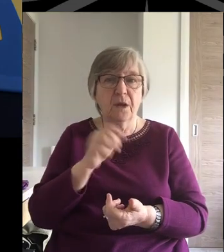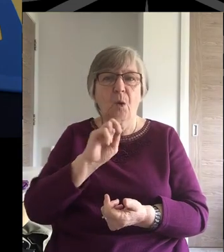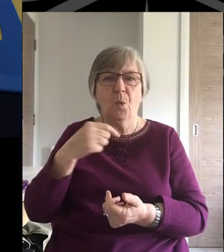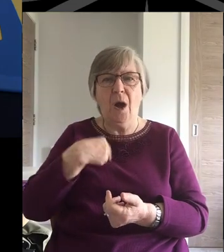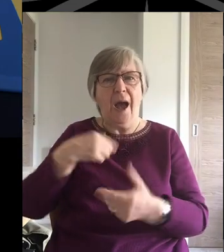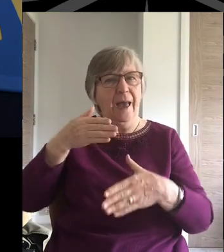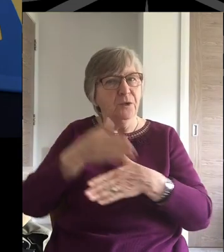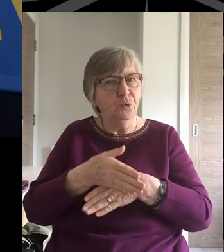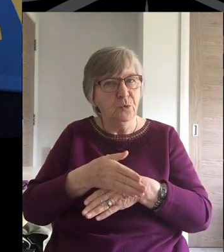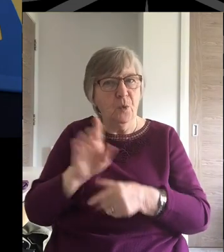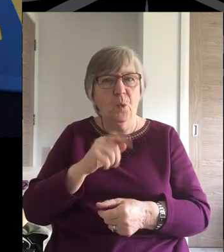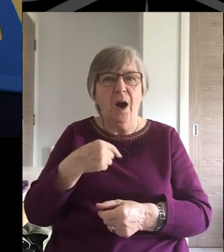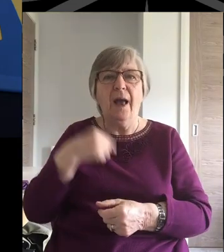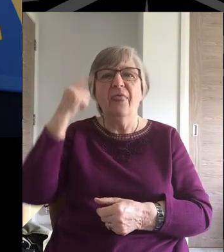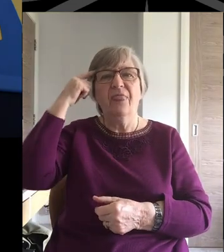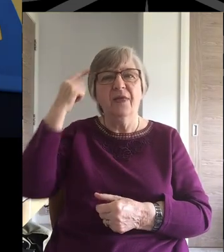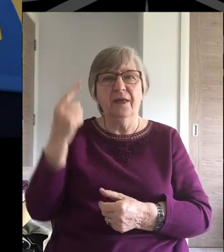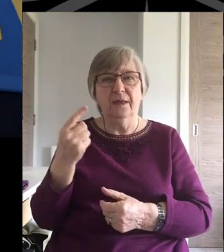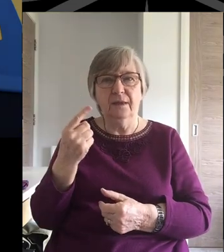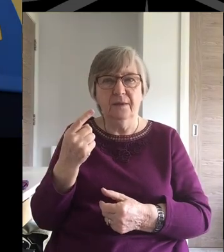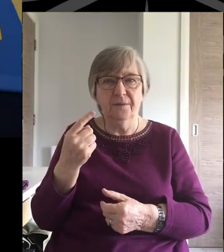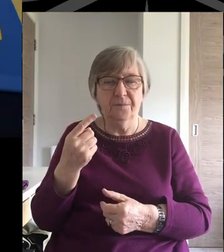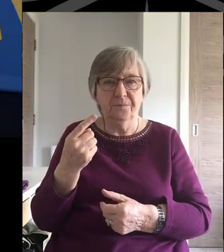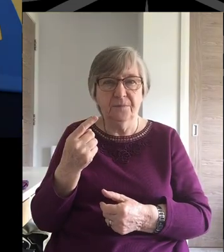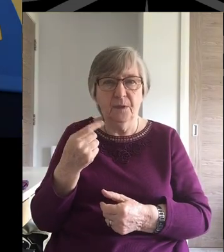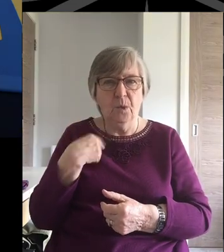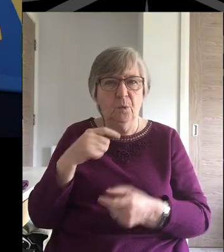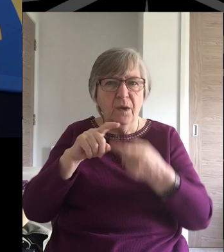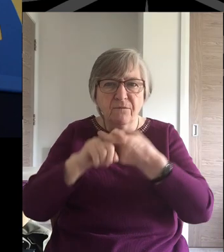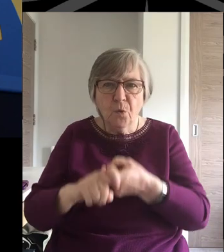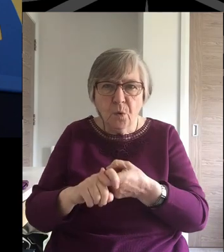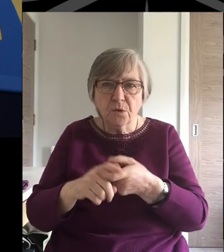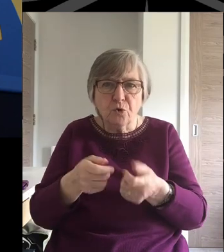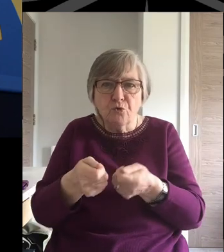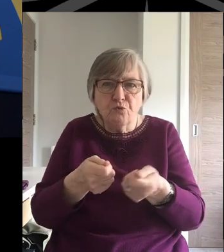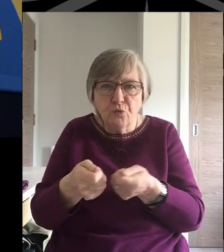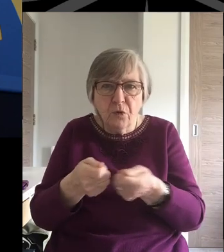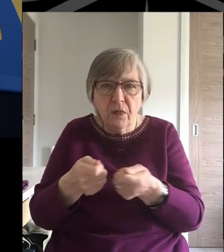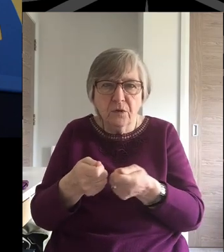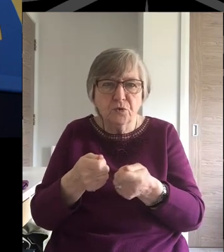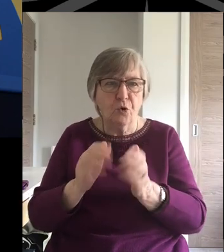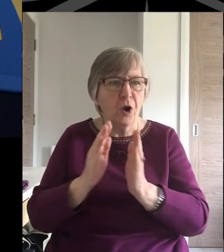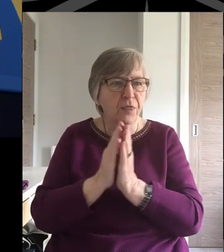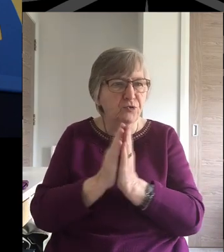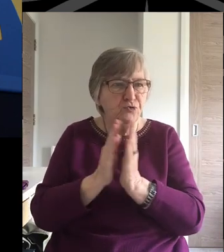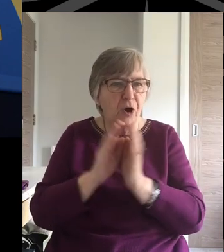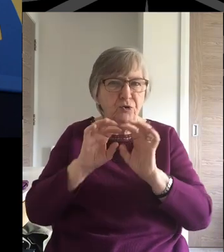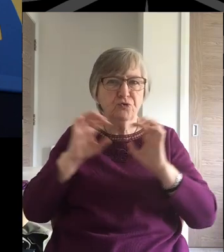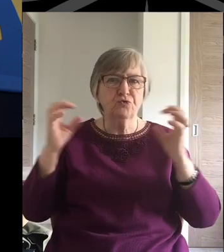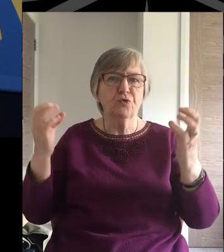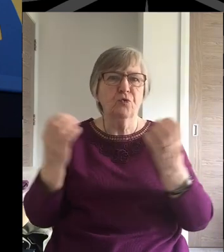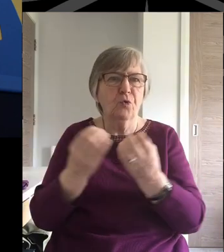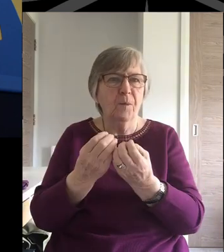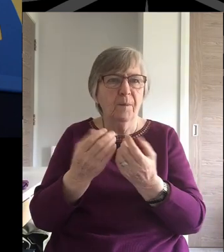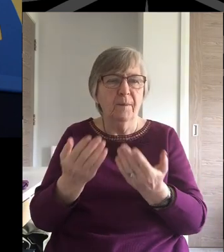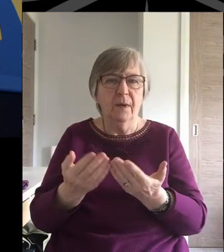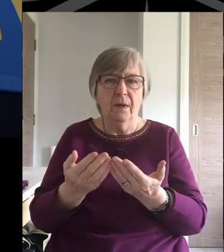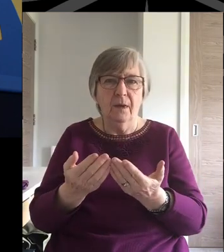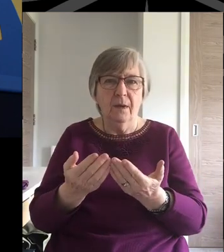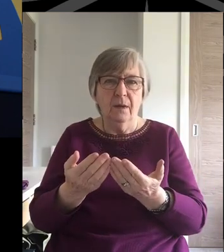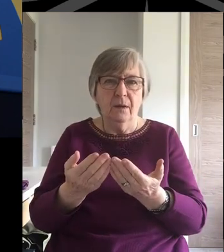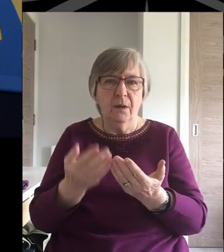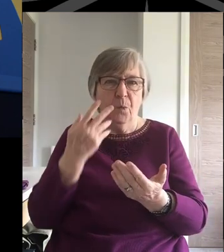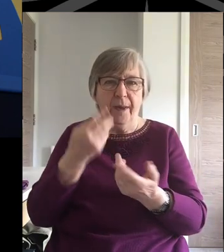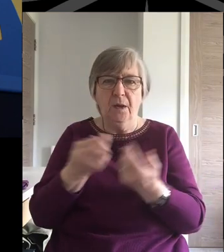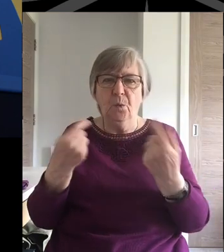we think, when we focus on rules or the church as an organization or institution,